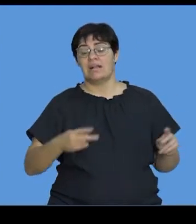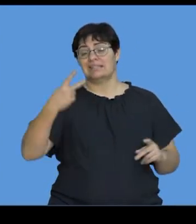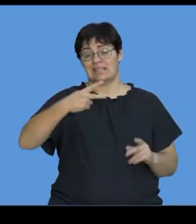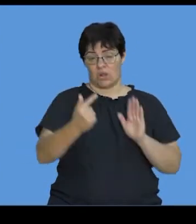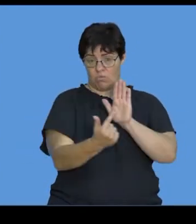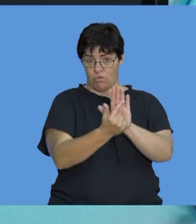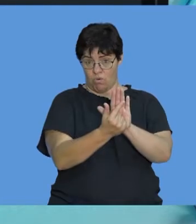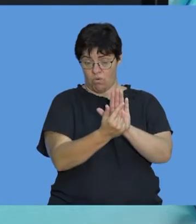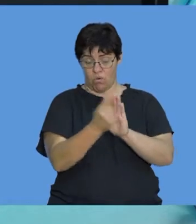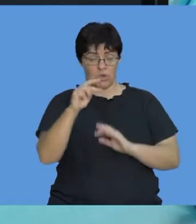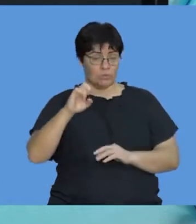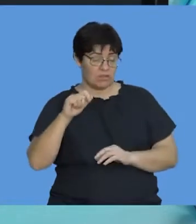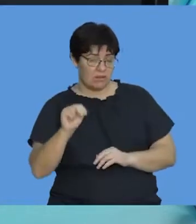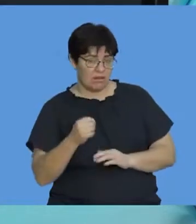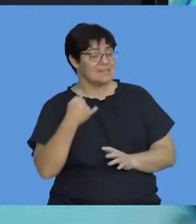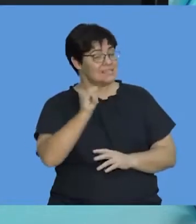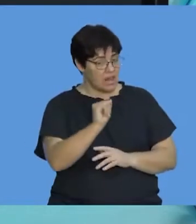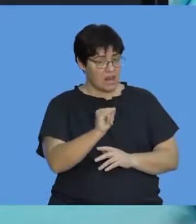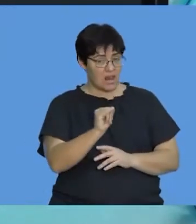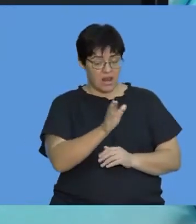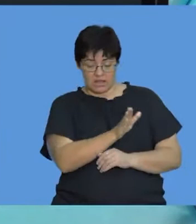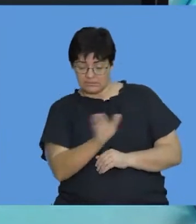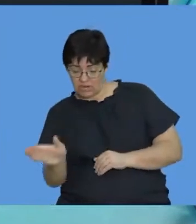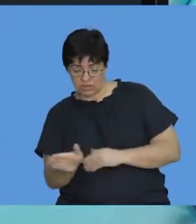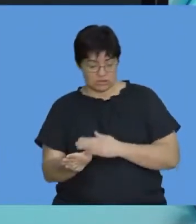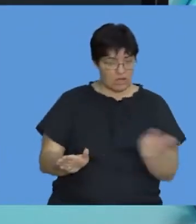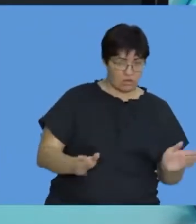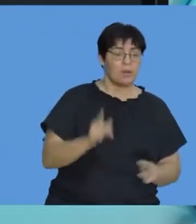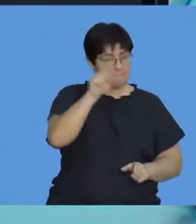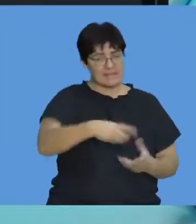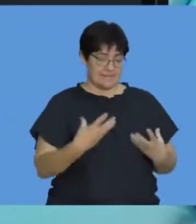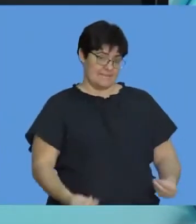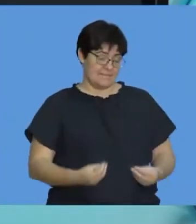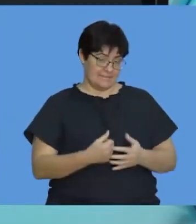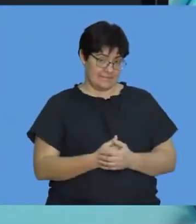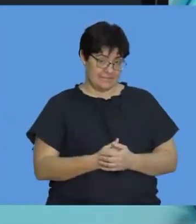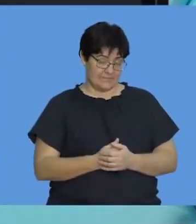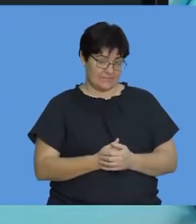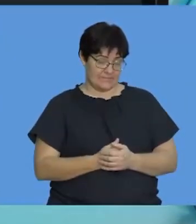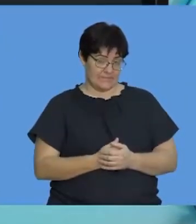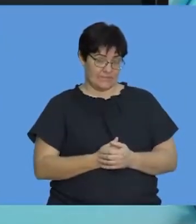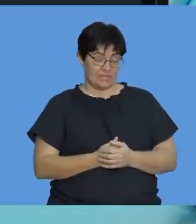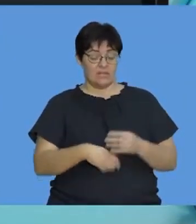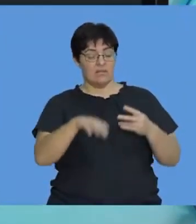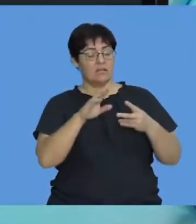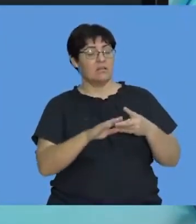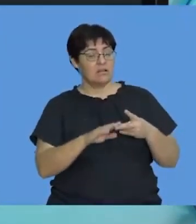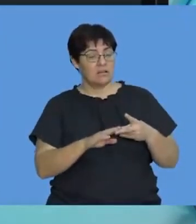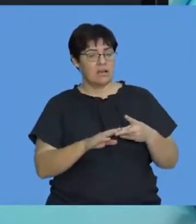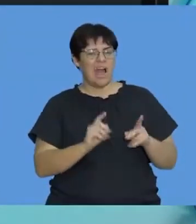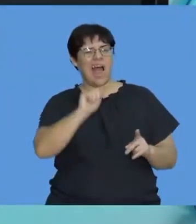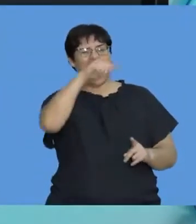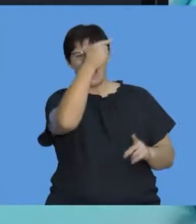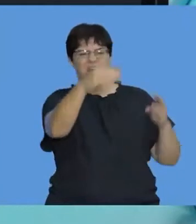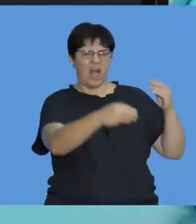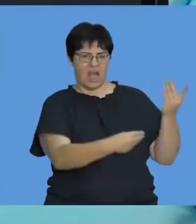law still relates to the direction, okay? So you've got to have direction in there. But now, instead of doing